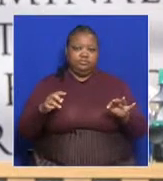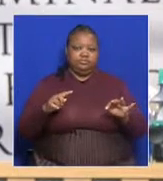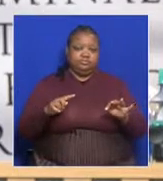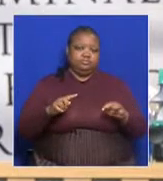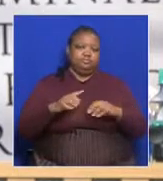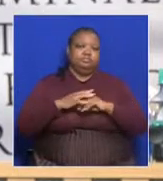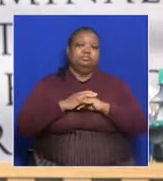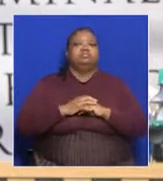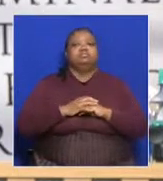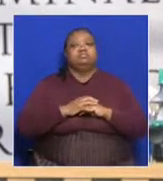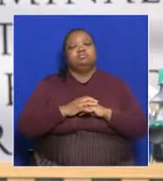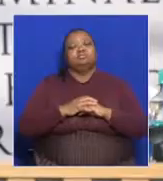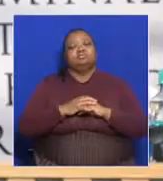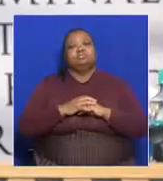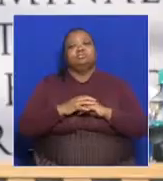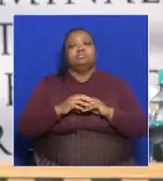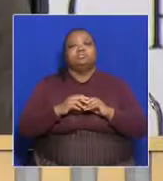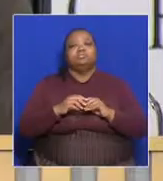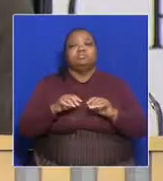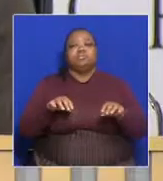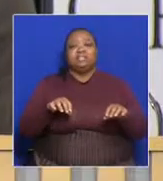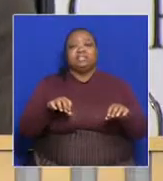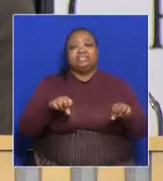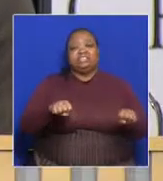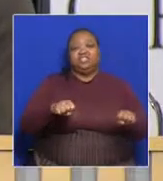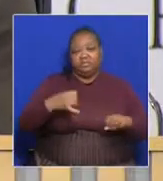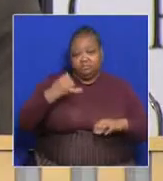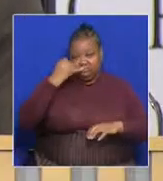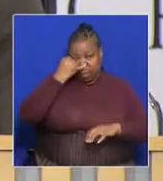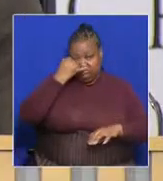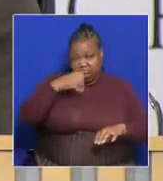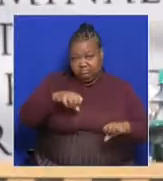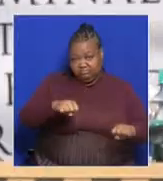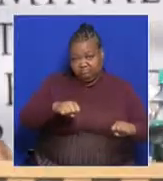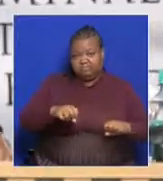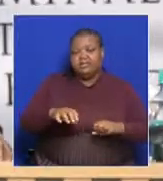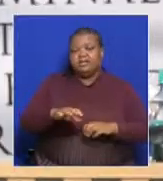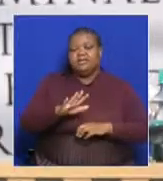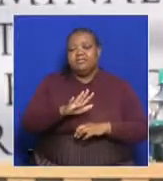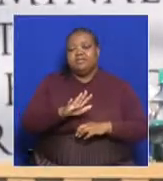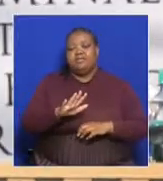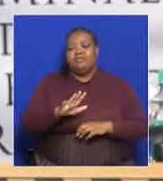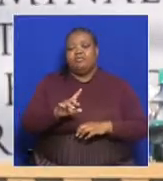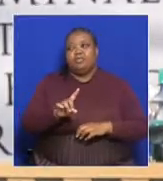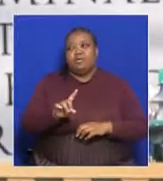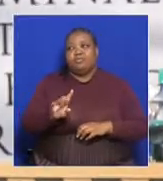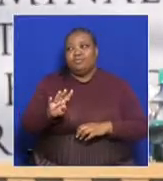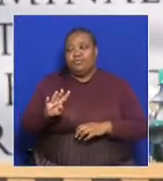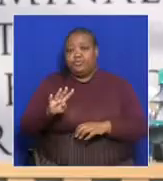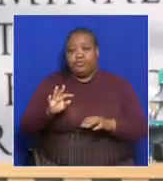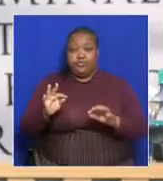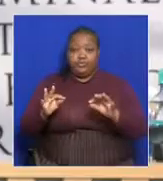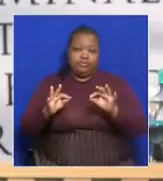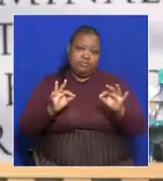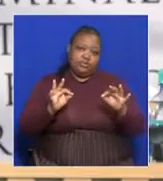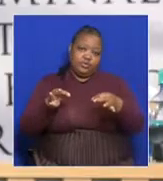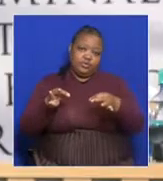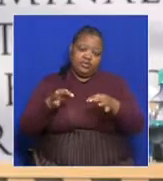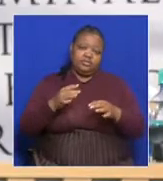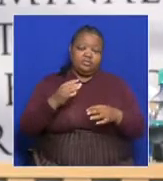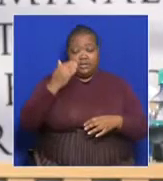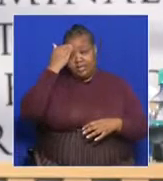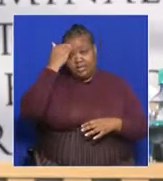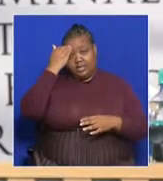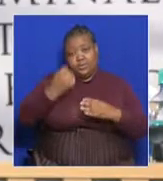that's your seizure at 514. That's correct. Okay. So we know that it happened on the 21st of